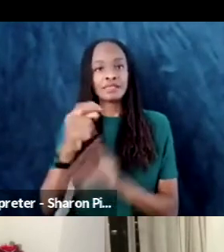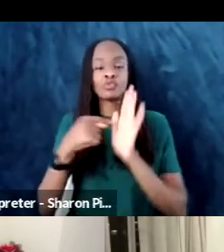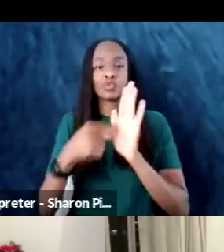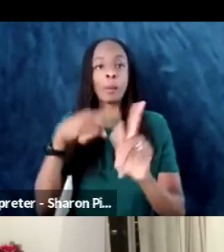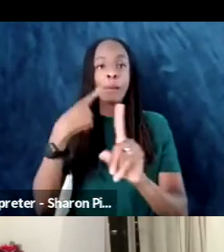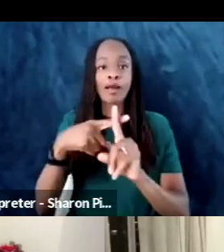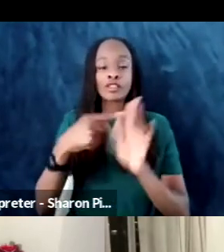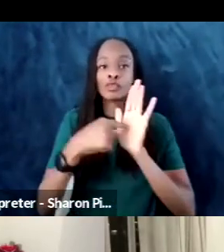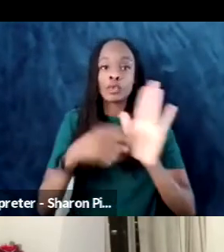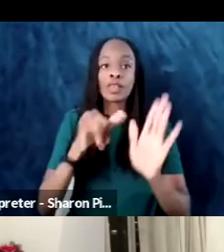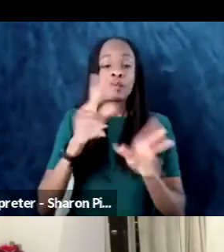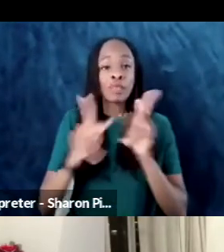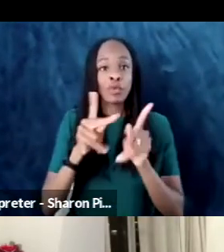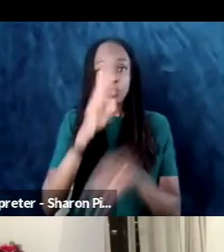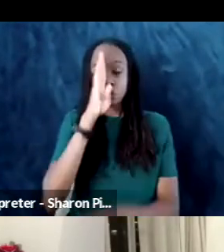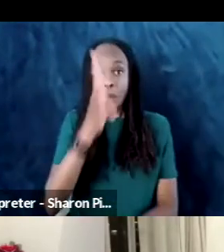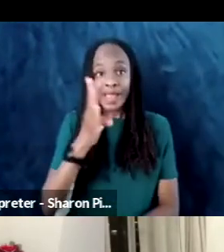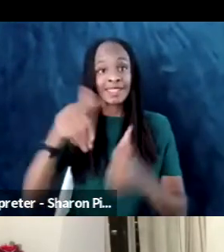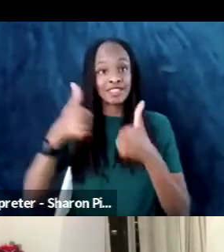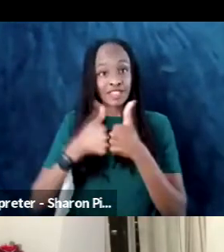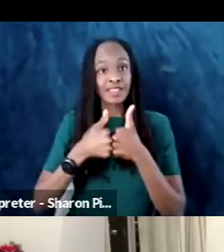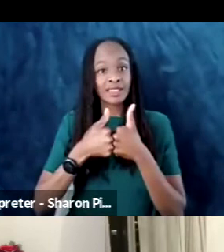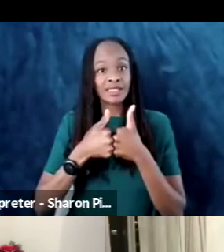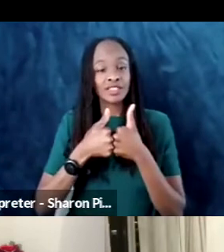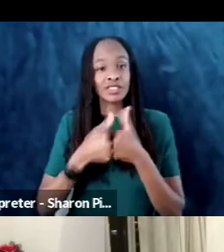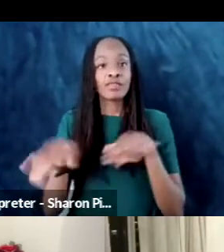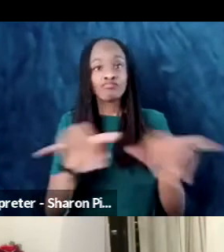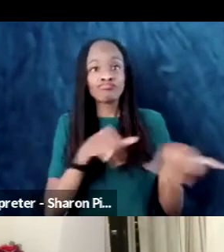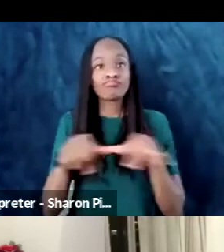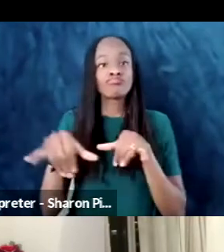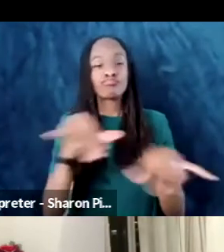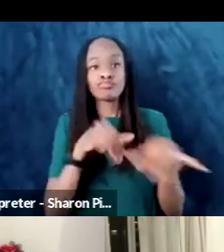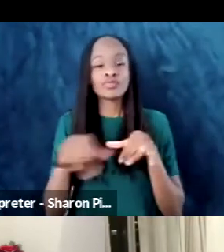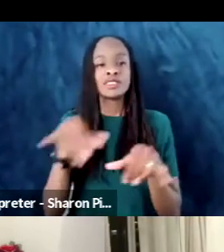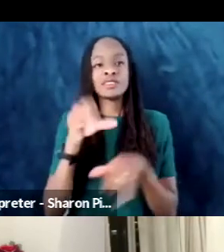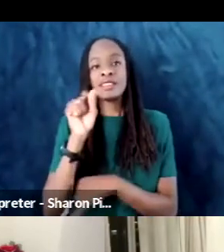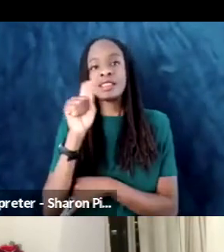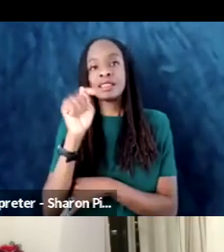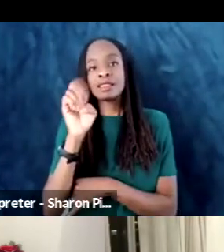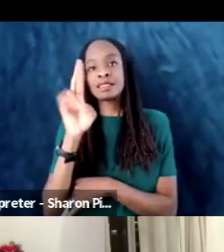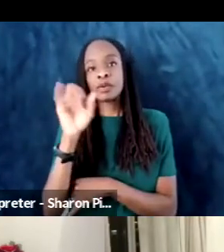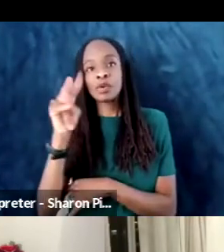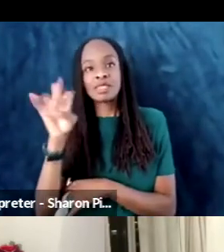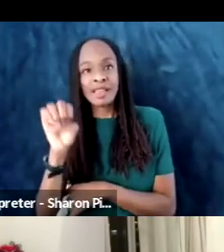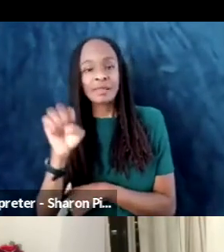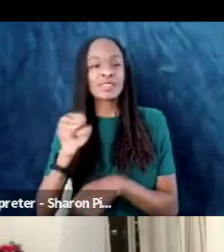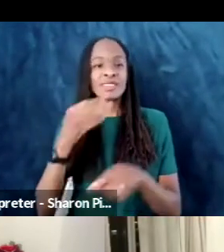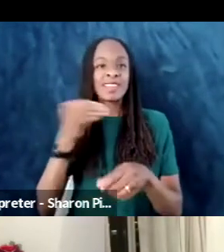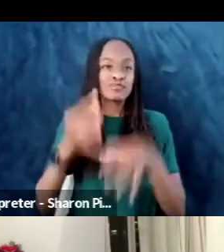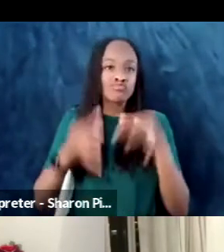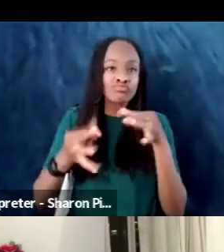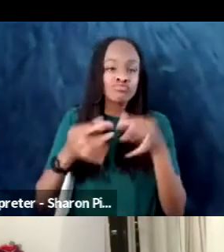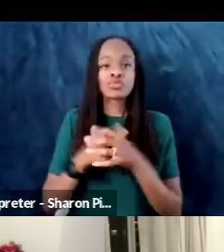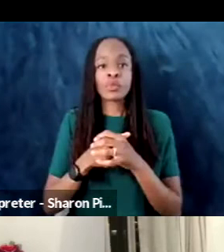people that directly challenge the common preconceptions and stereotypes. And I think some of the examples that Mr. Pandey shared do